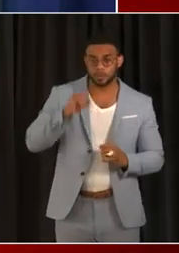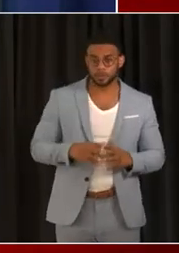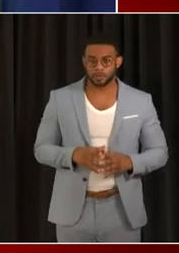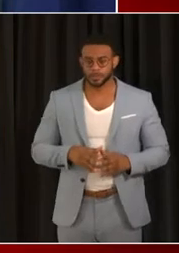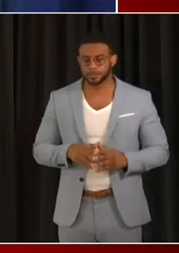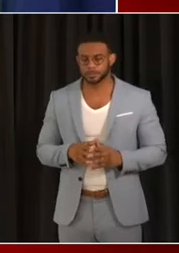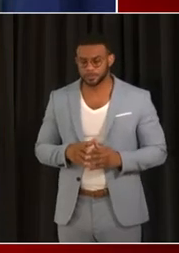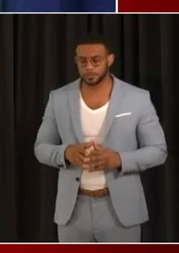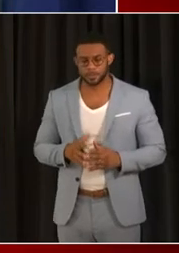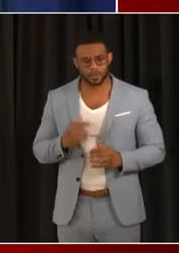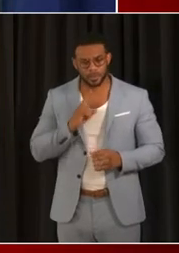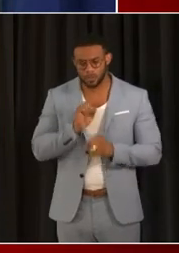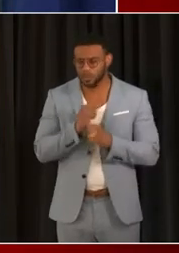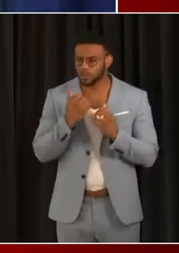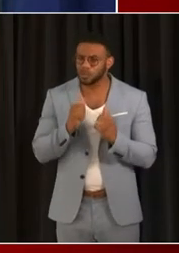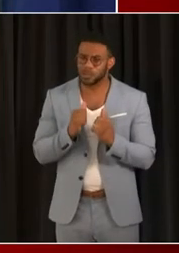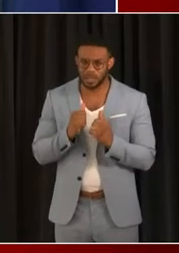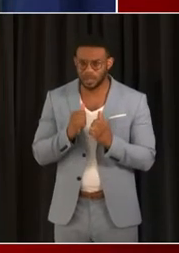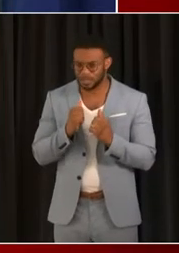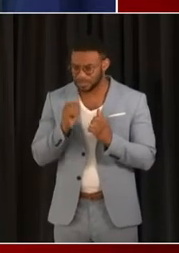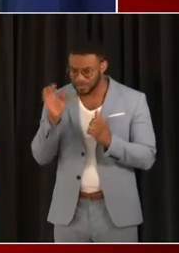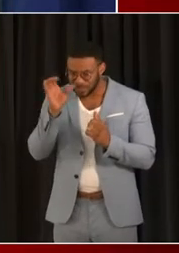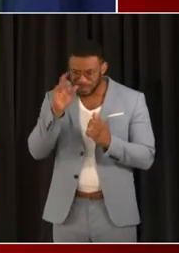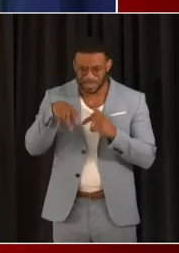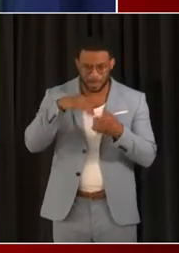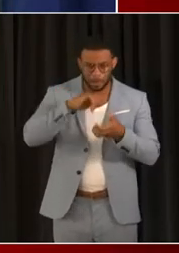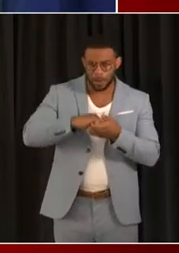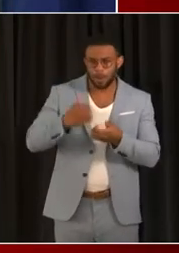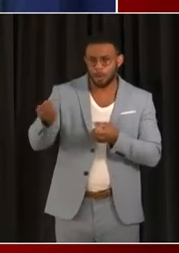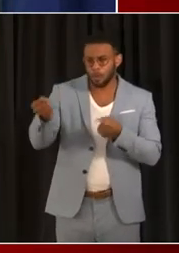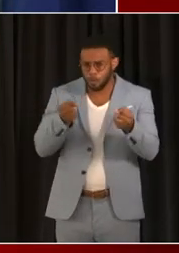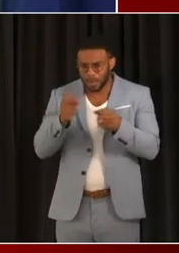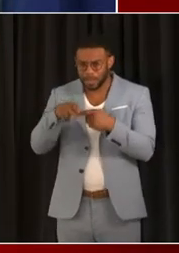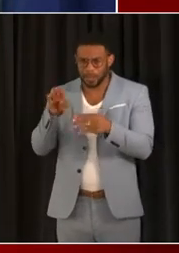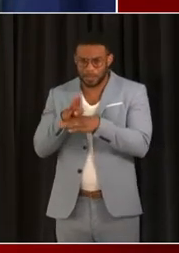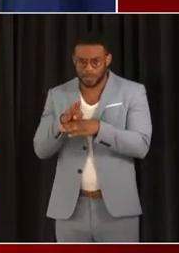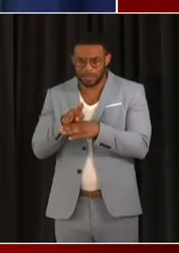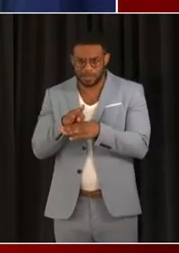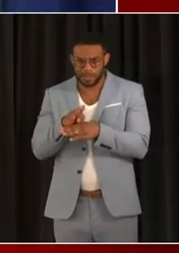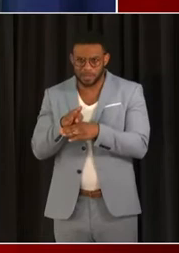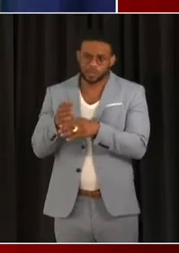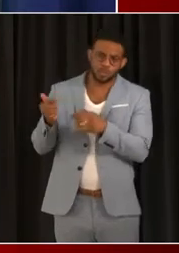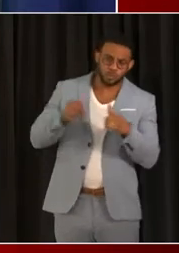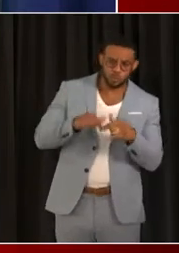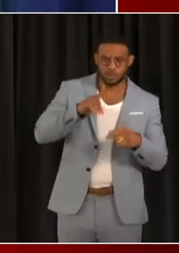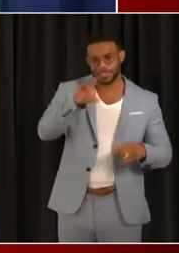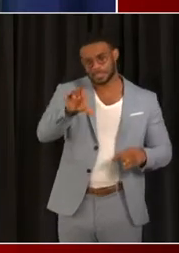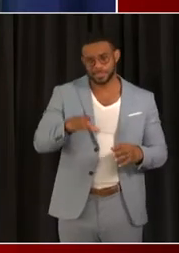for when we are really trying to seek those types of partnerships or bring those types of businesses to the District of Columbia.